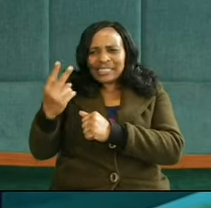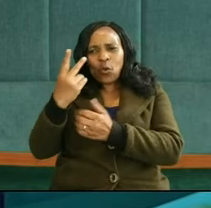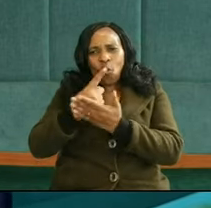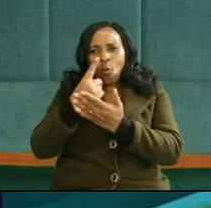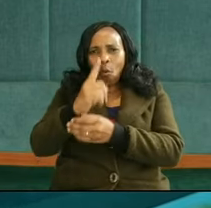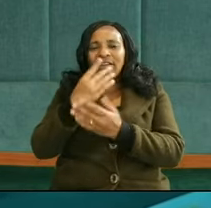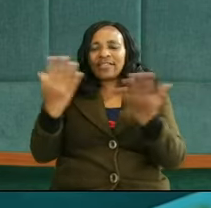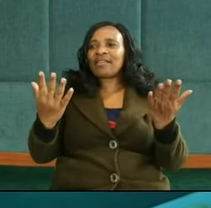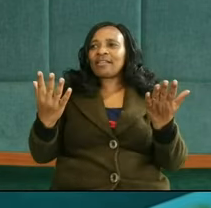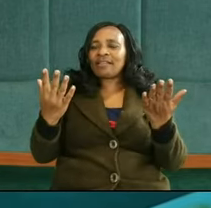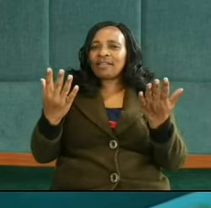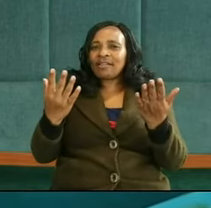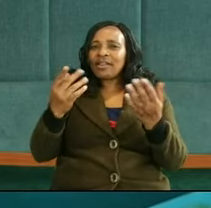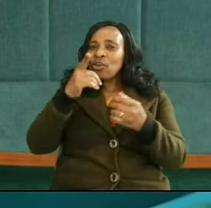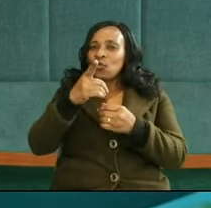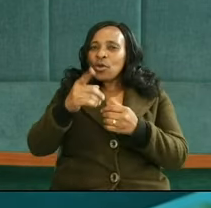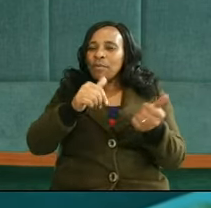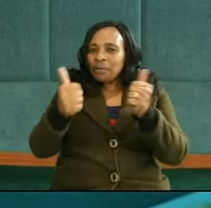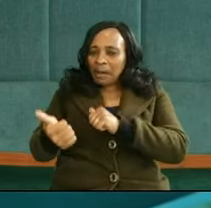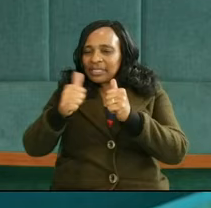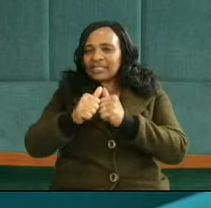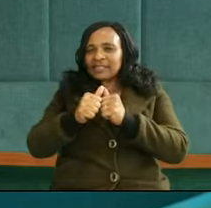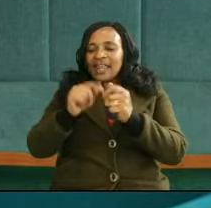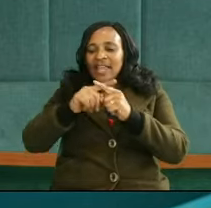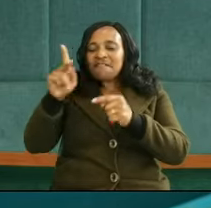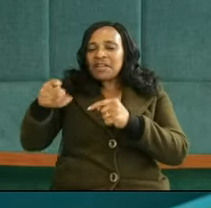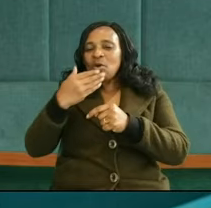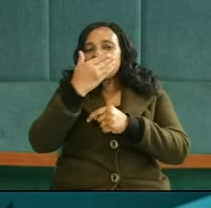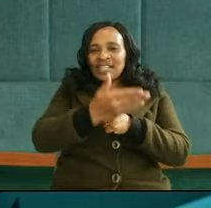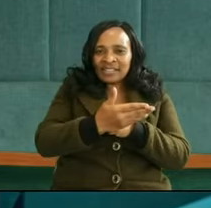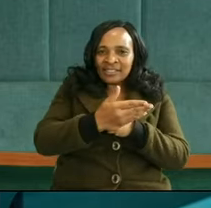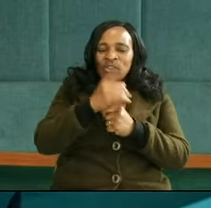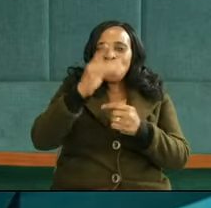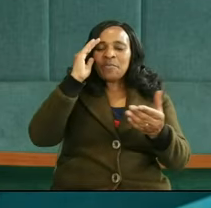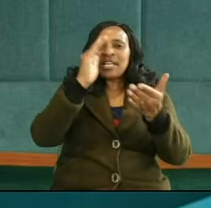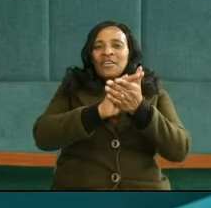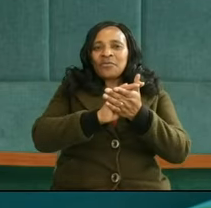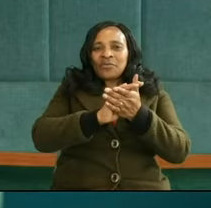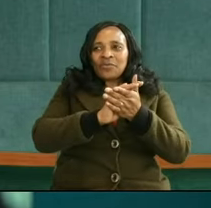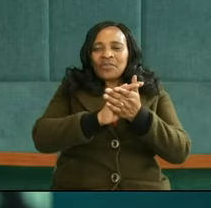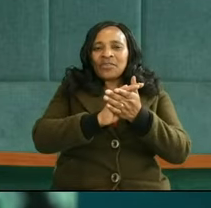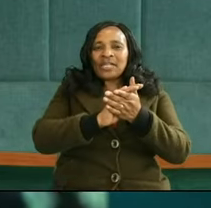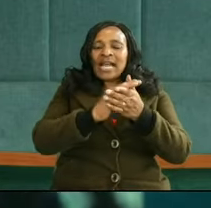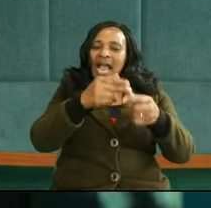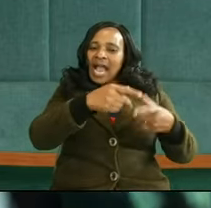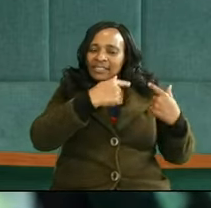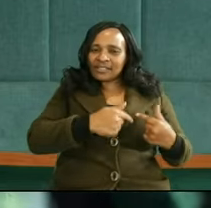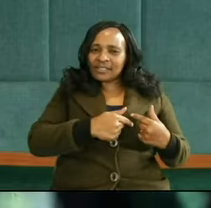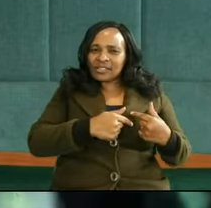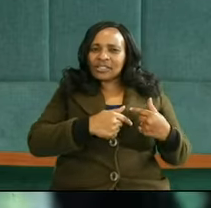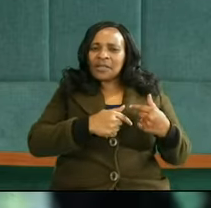being baptized? And Philip says, if you believe in your heart, if you believe with all your